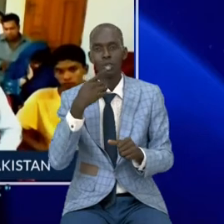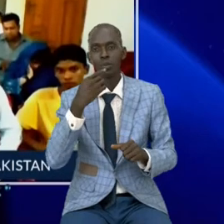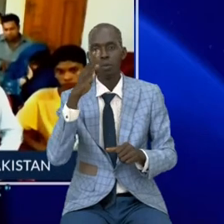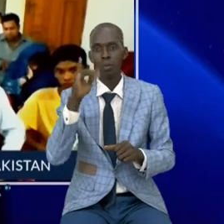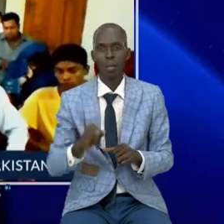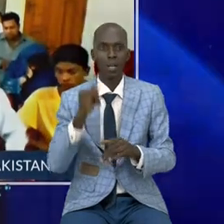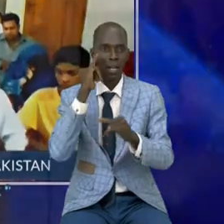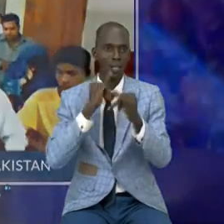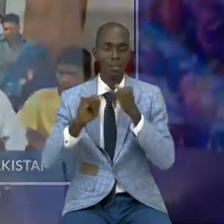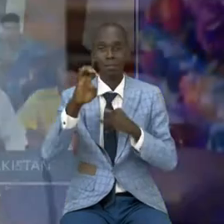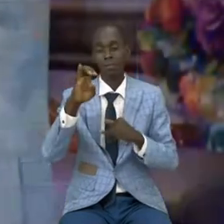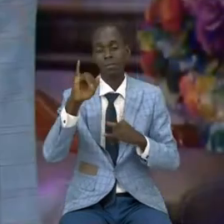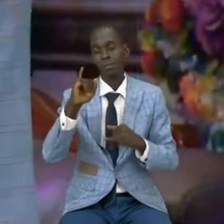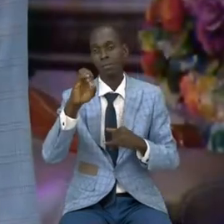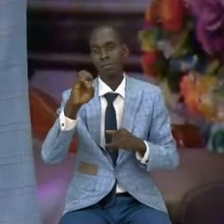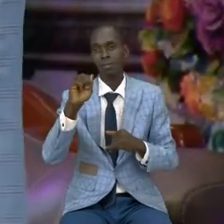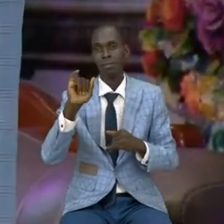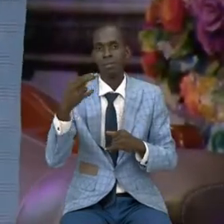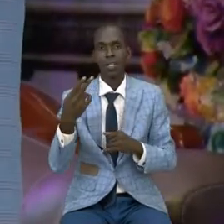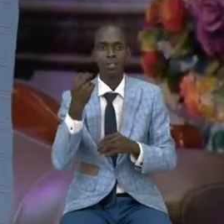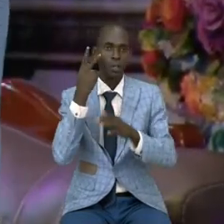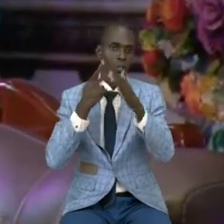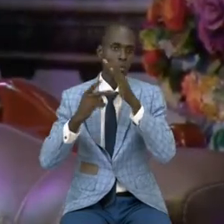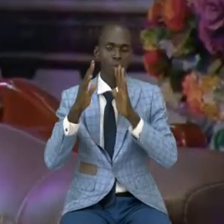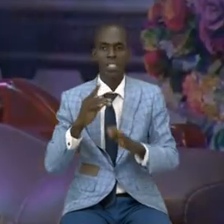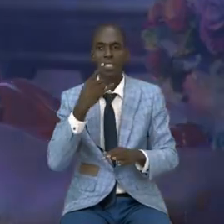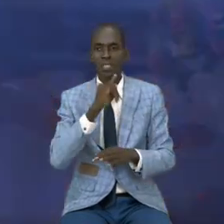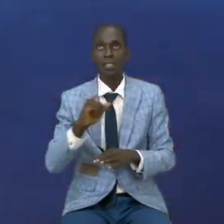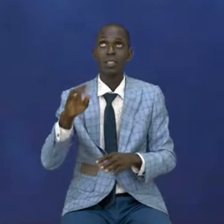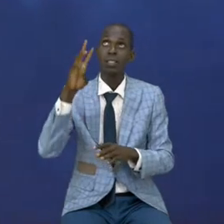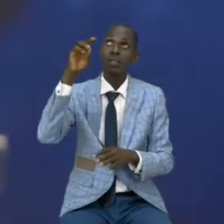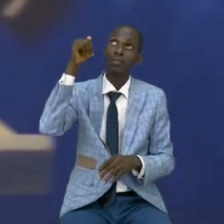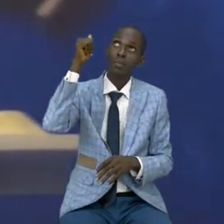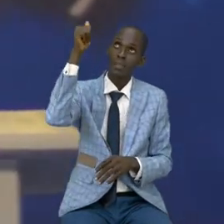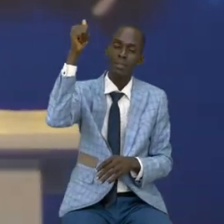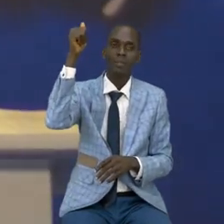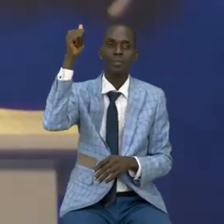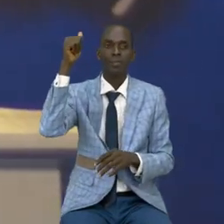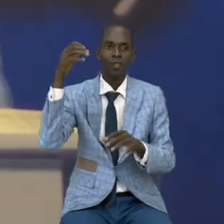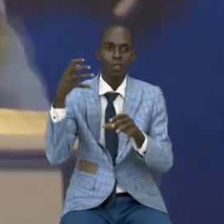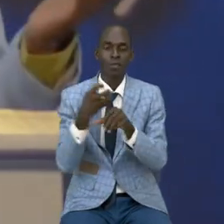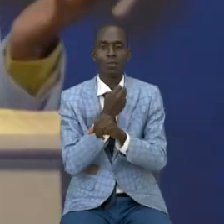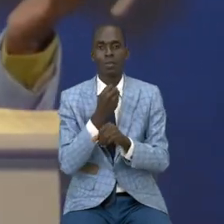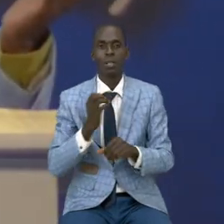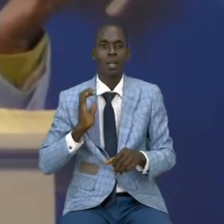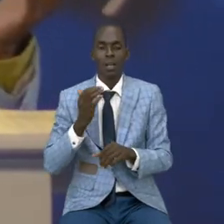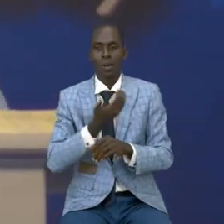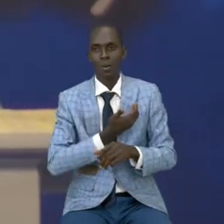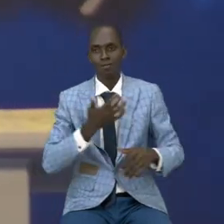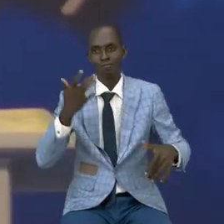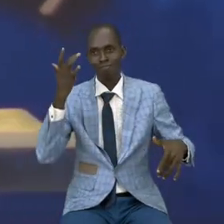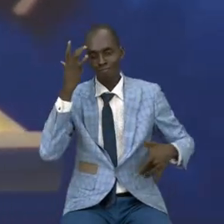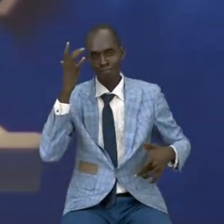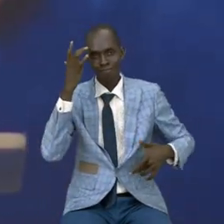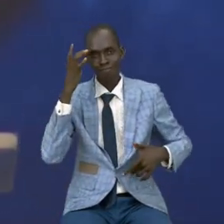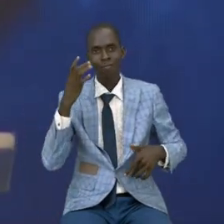Isaiah the prophet, saying, himself took our infirmities